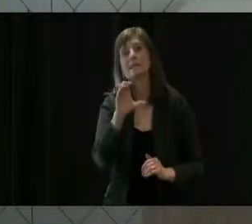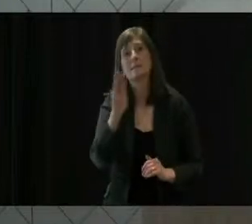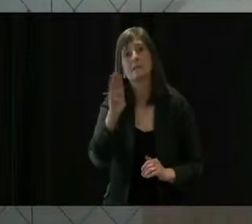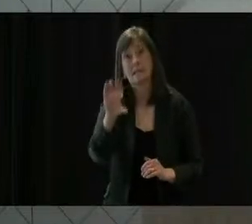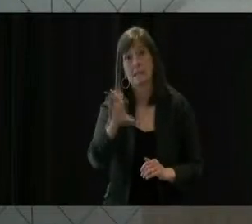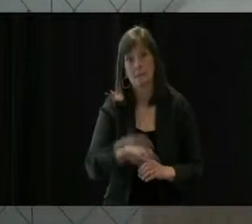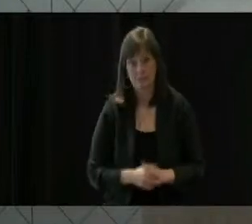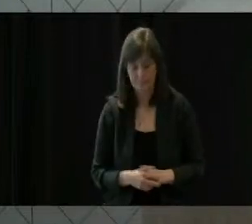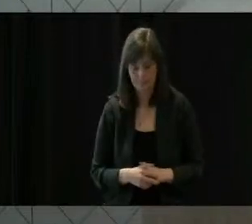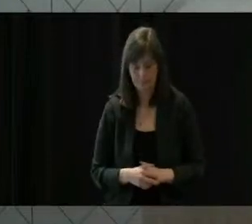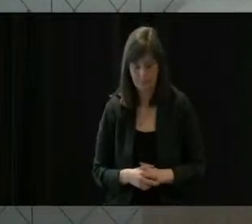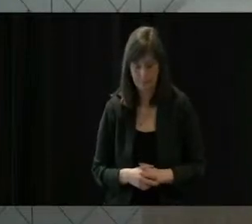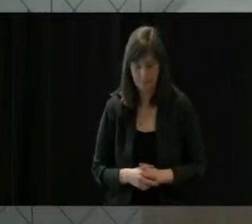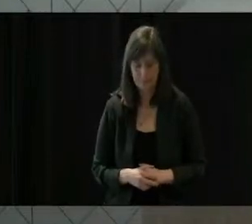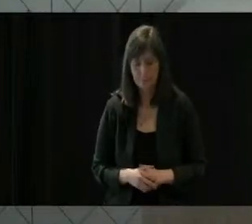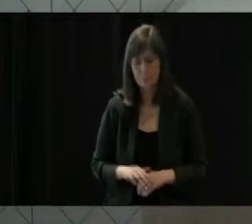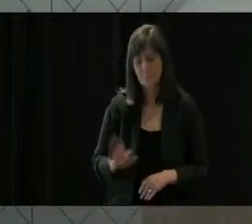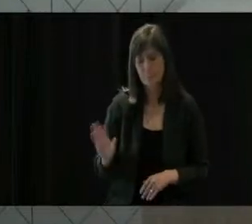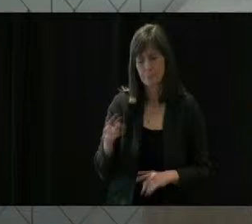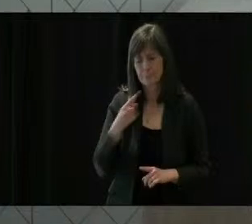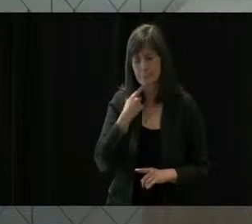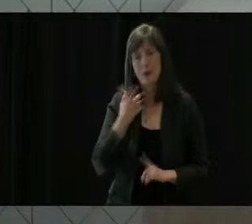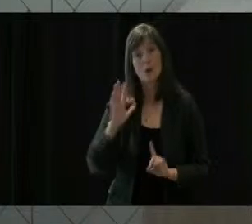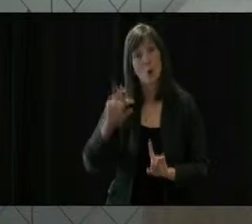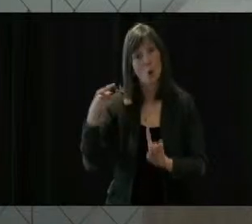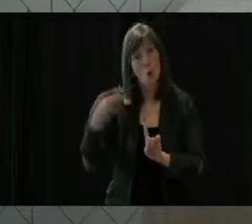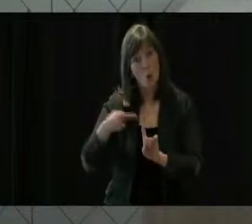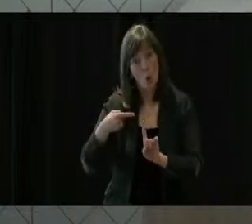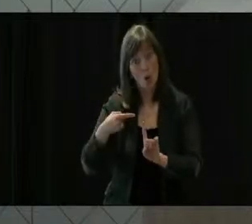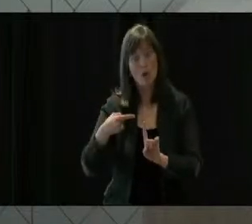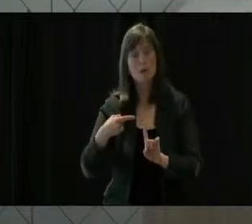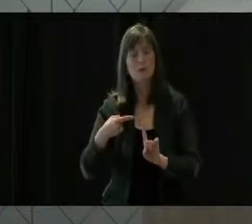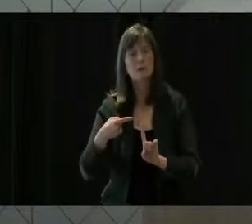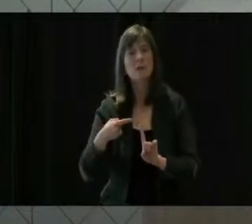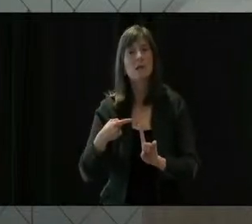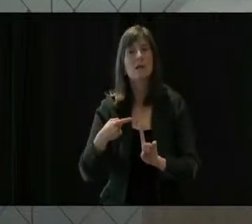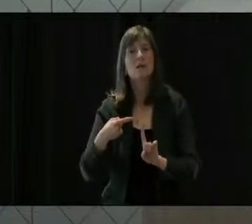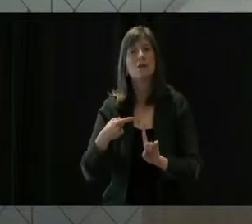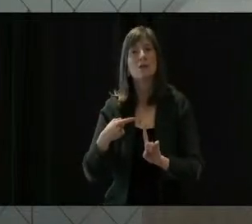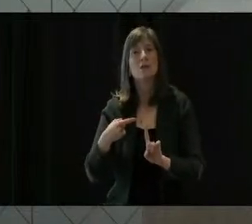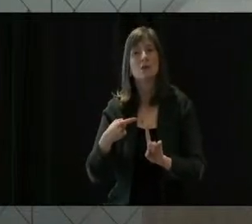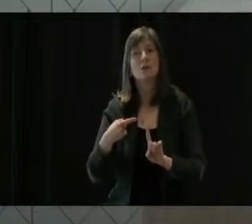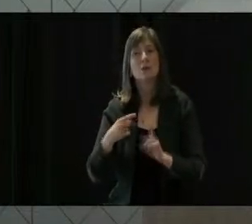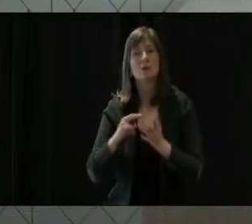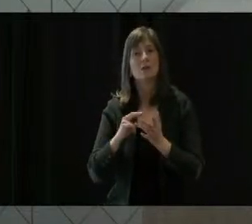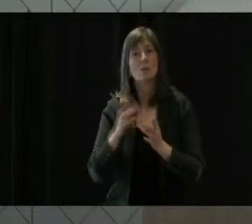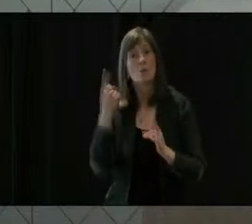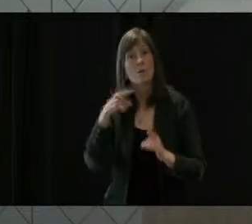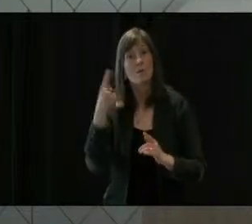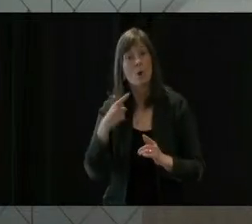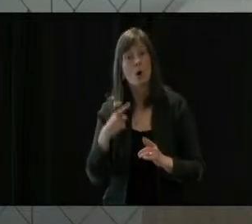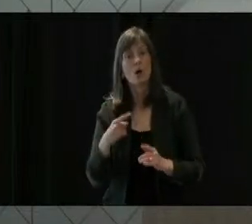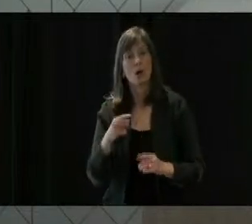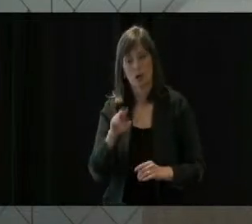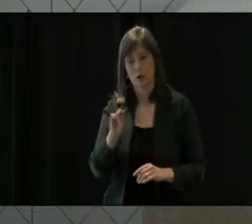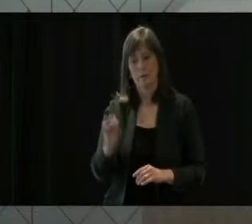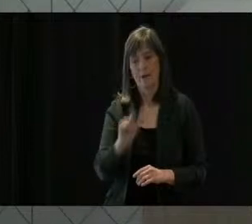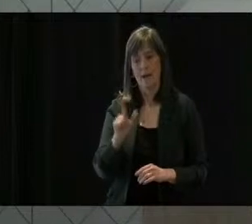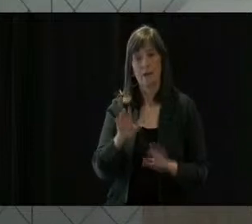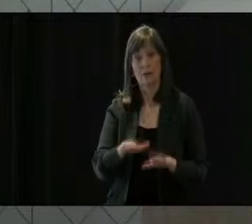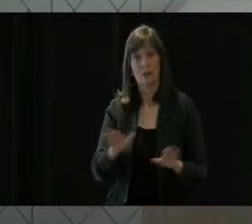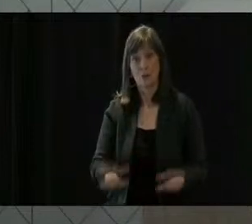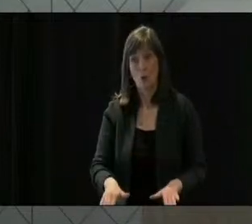You've said the goal in all of this is to make the province a more attractive place for people to live. But how will